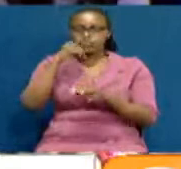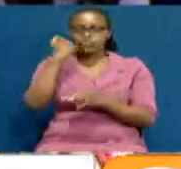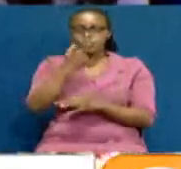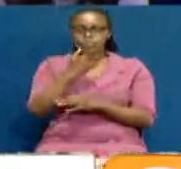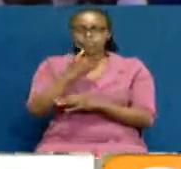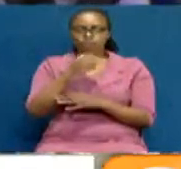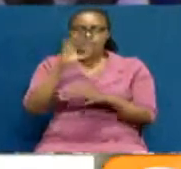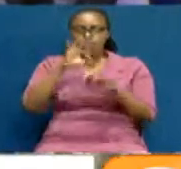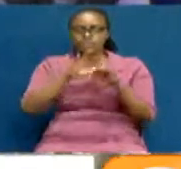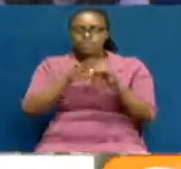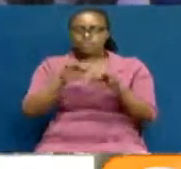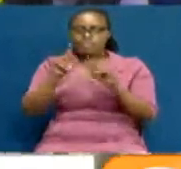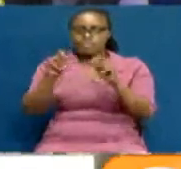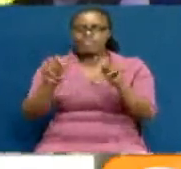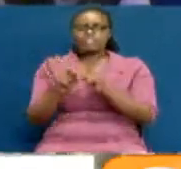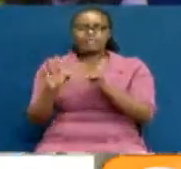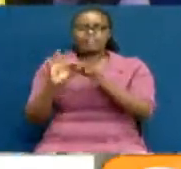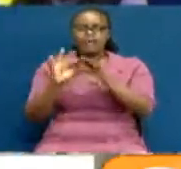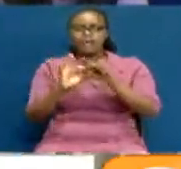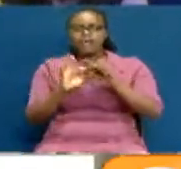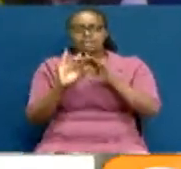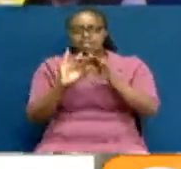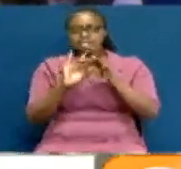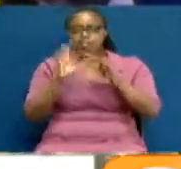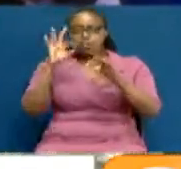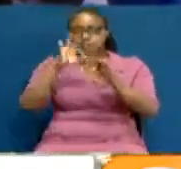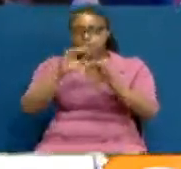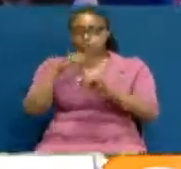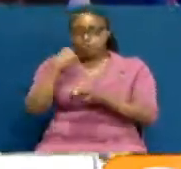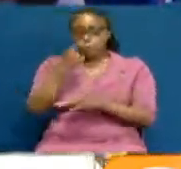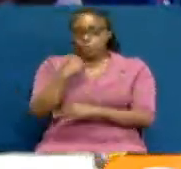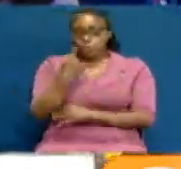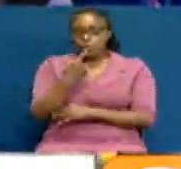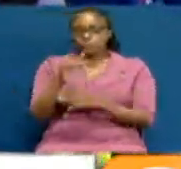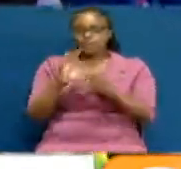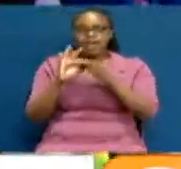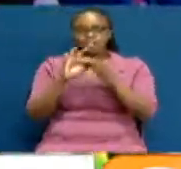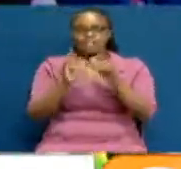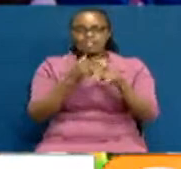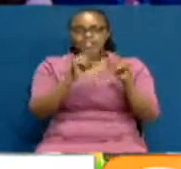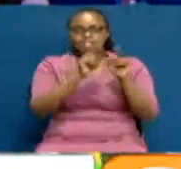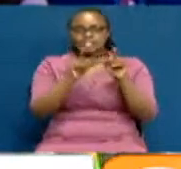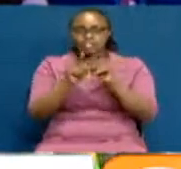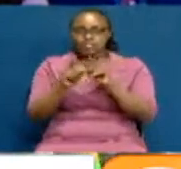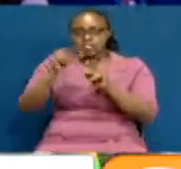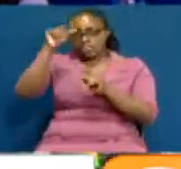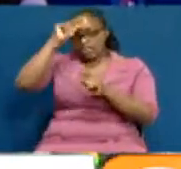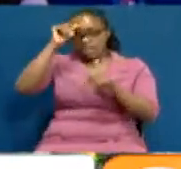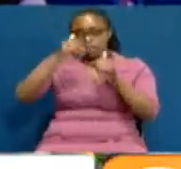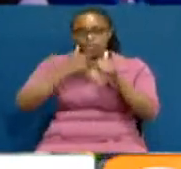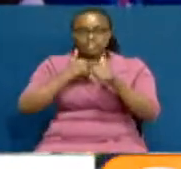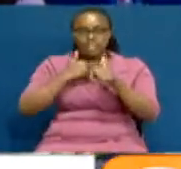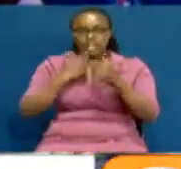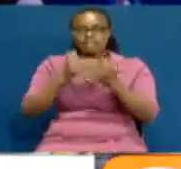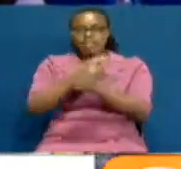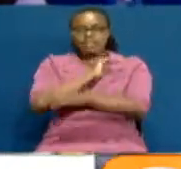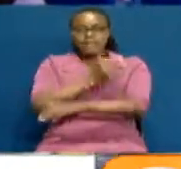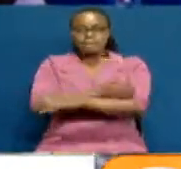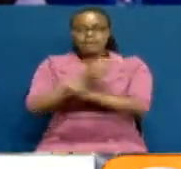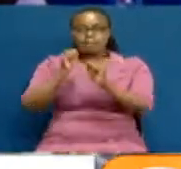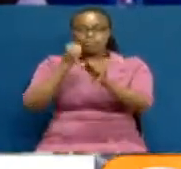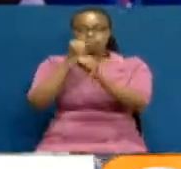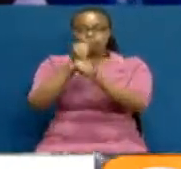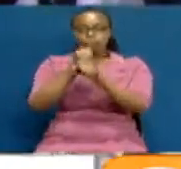Ni satimu ya Azimio. Tupigie Azimio kura tuweze kuwa na serikali ambayo iko na nguvu ya